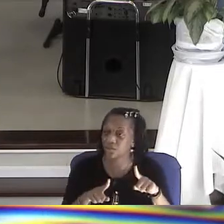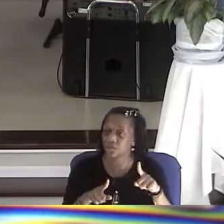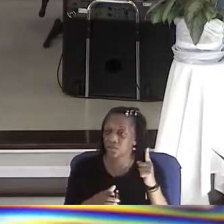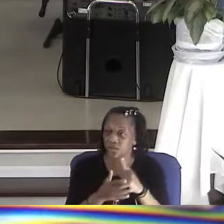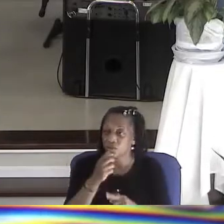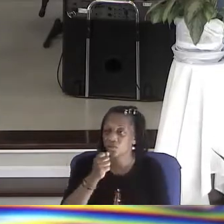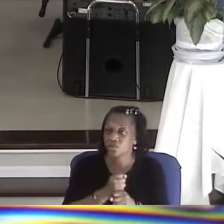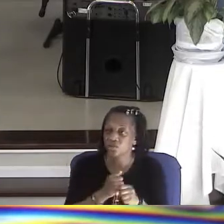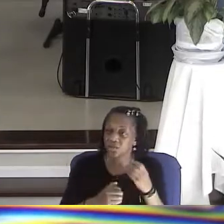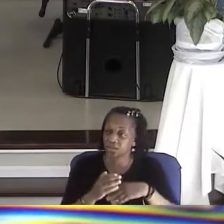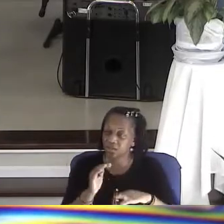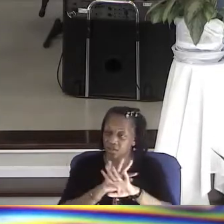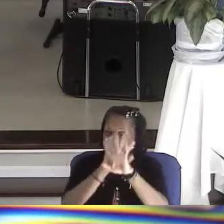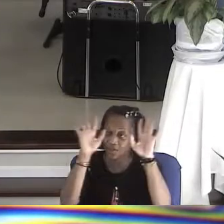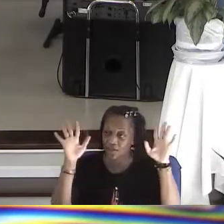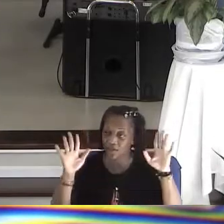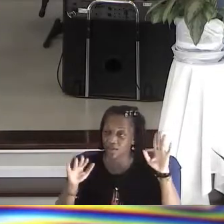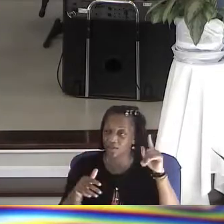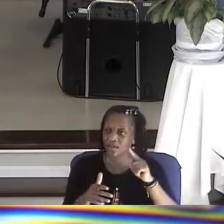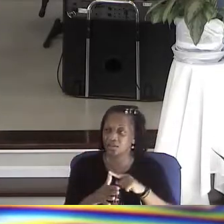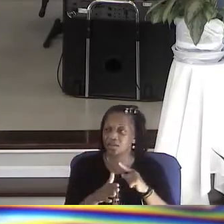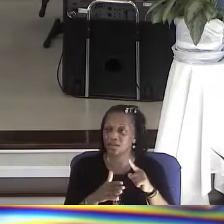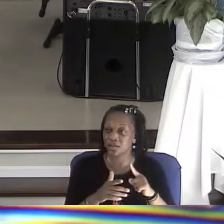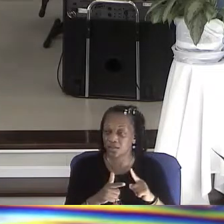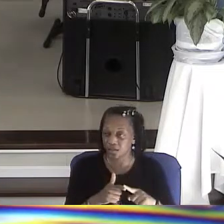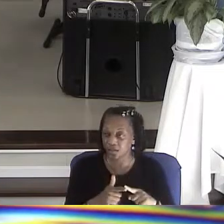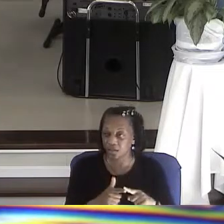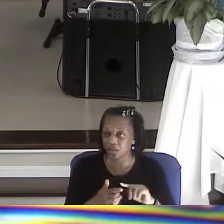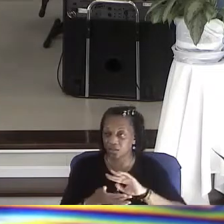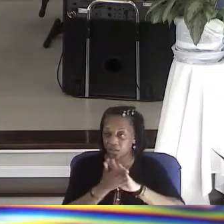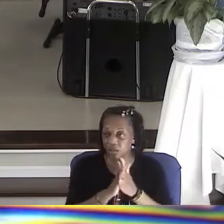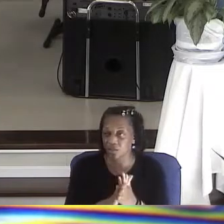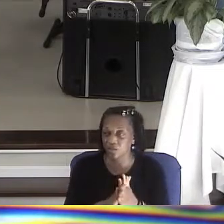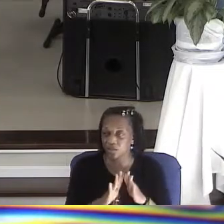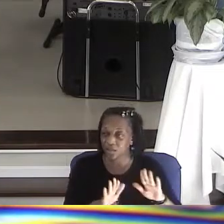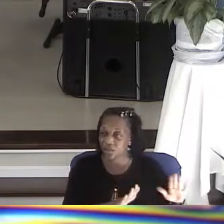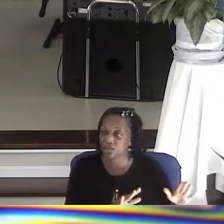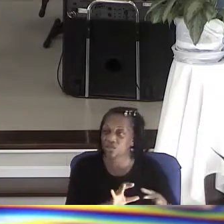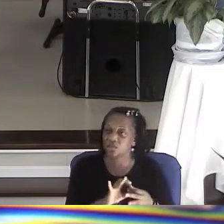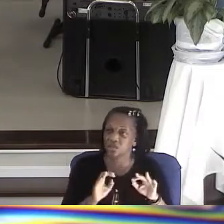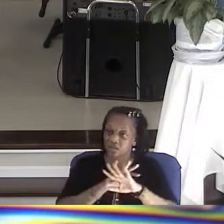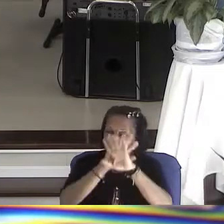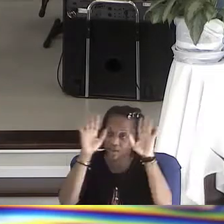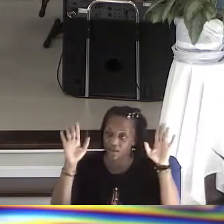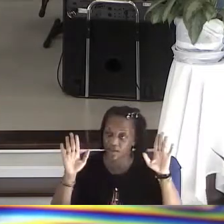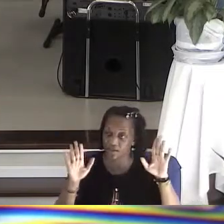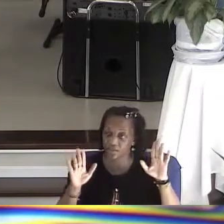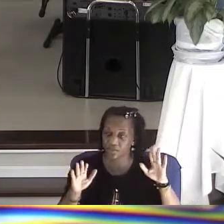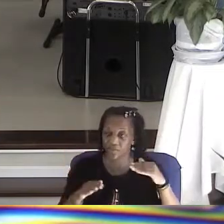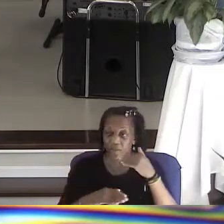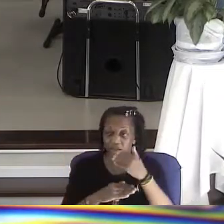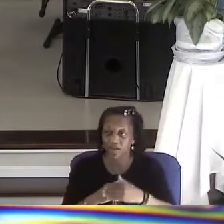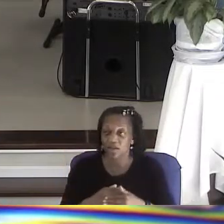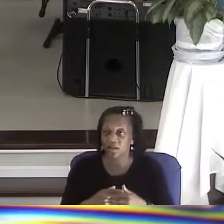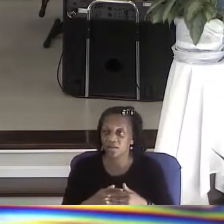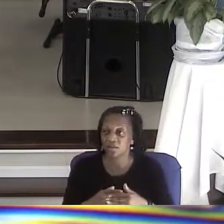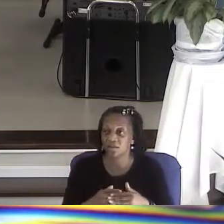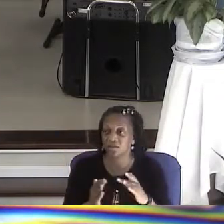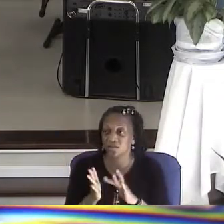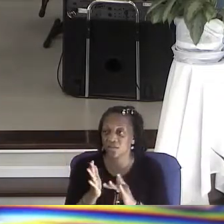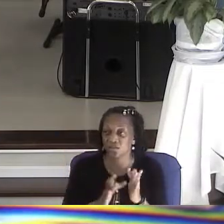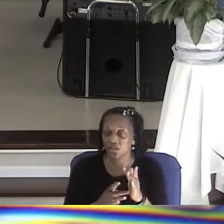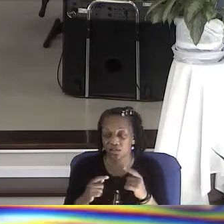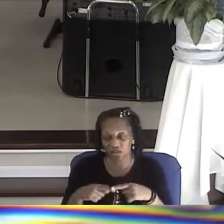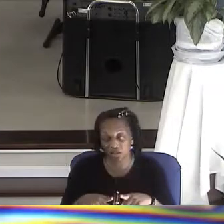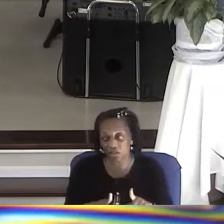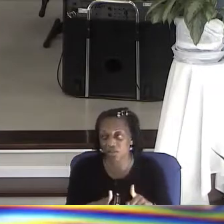Then you will become children of the light." After saying these things, Jesus went away and was hidden from them.